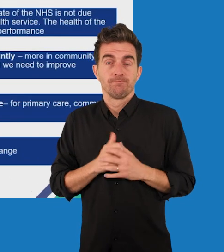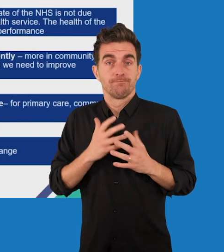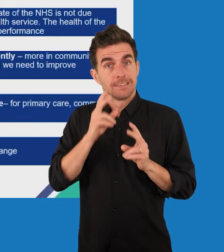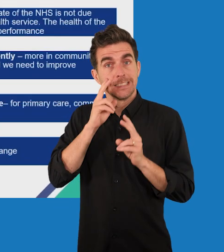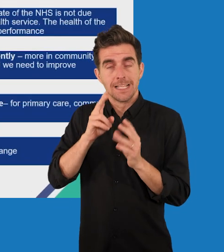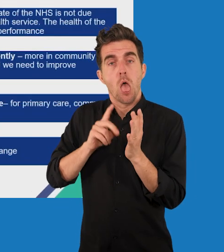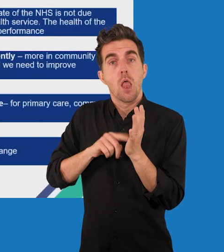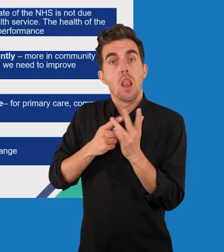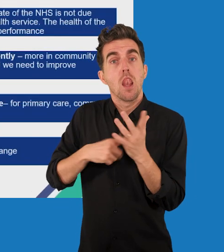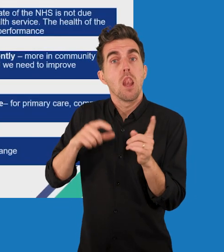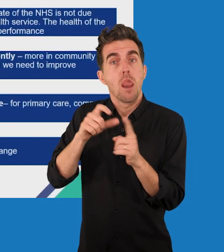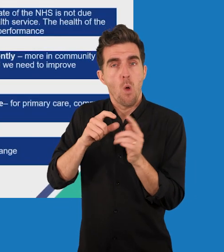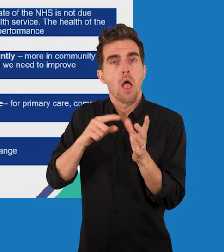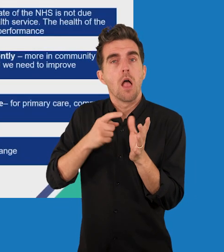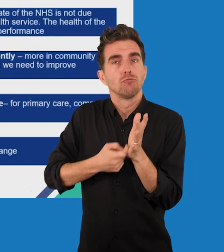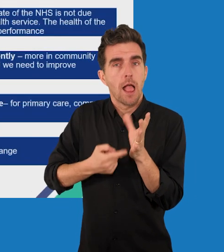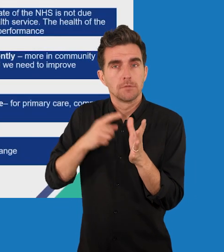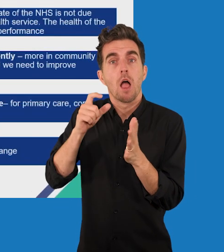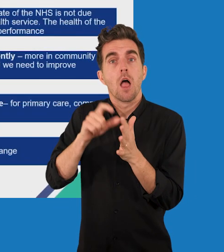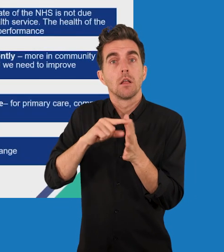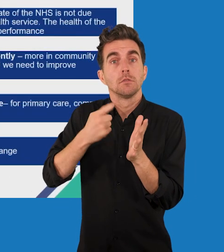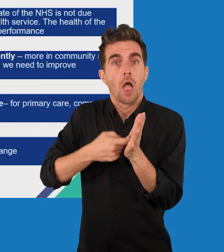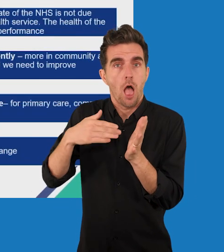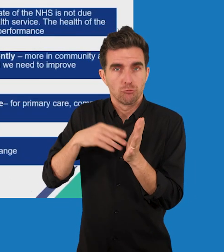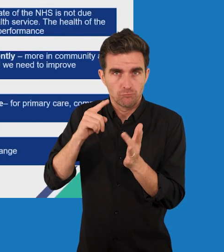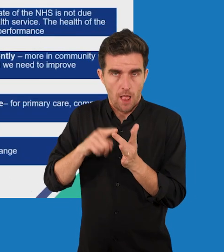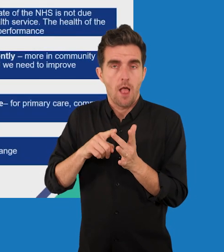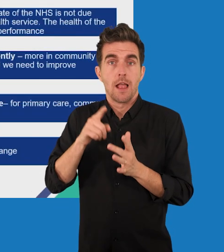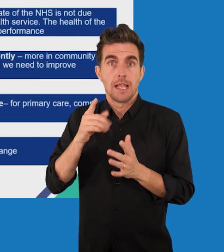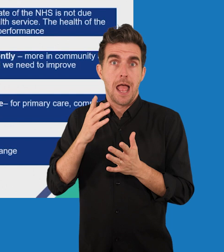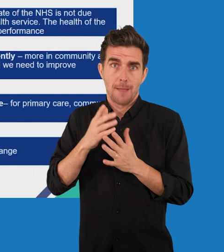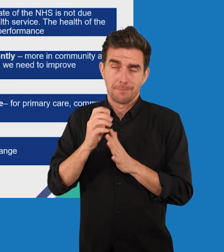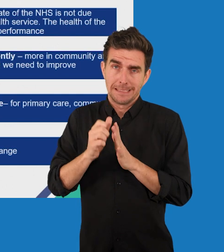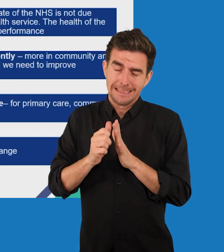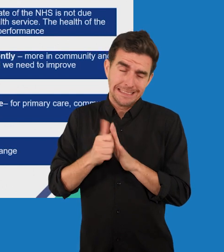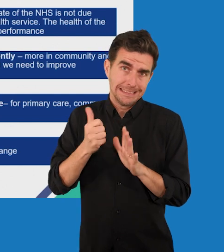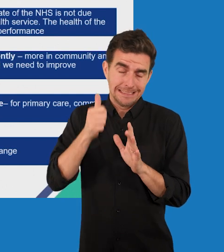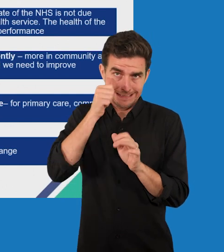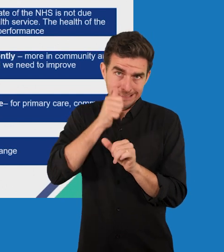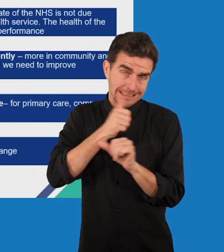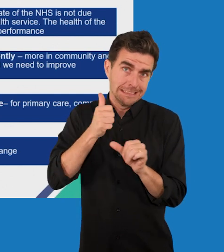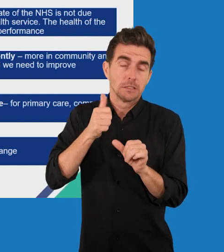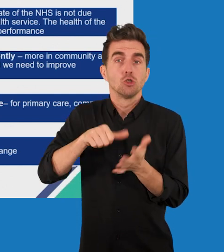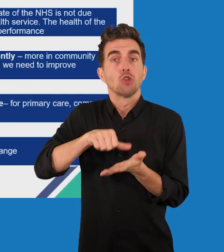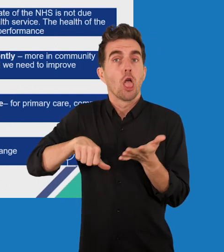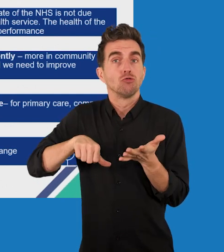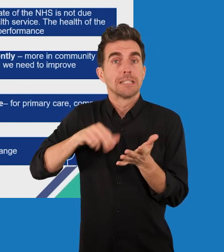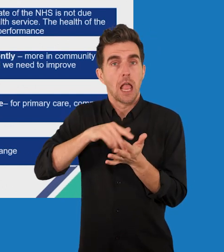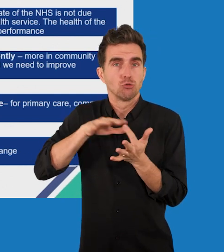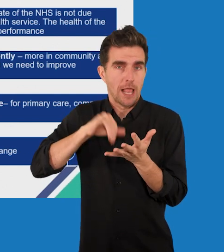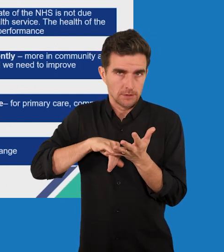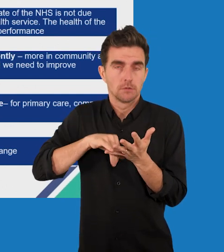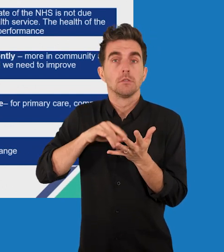first of all, you will have seen in the media that Lord Aradazi, who is actually an eminent surgeon within the